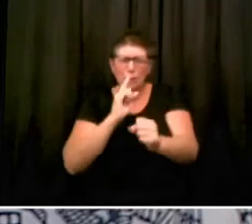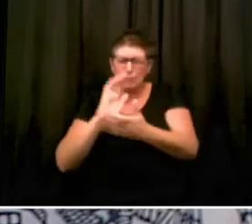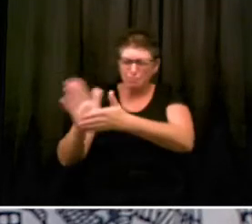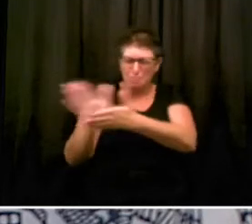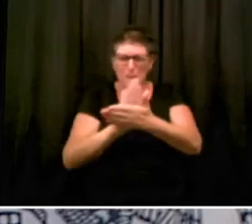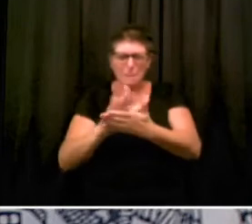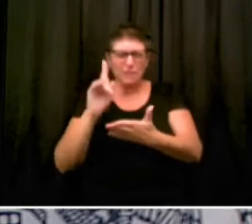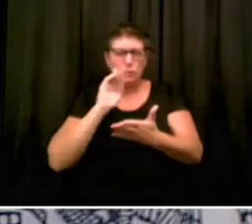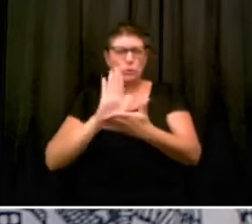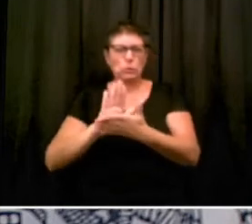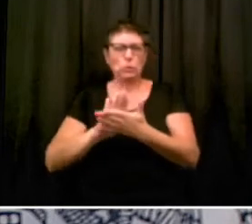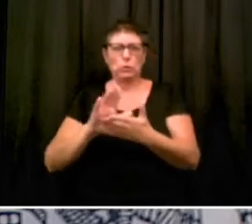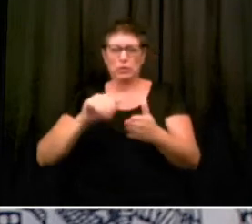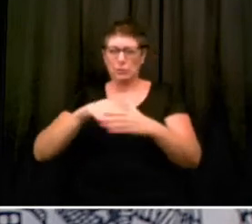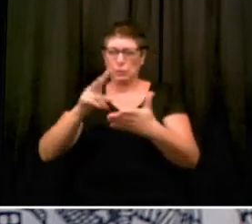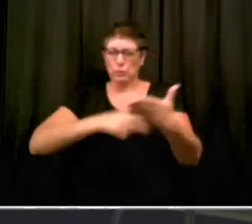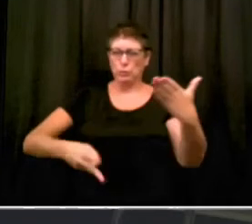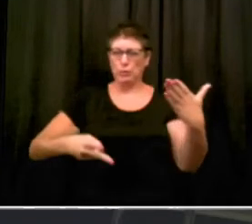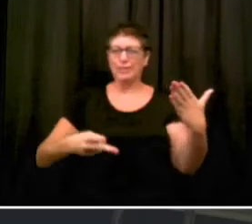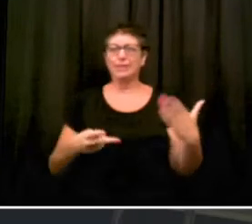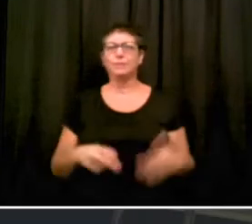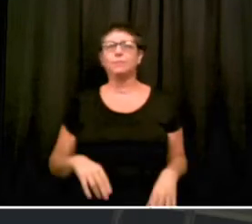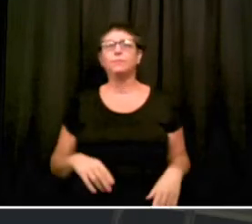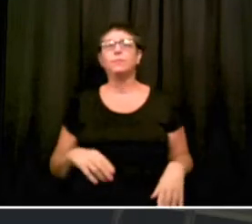to date,